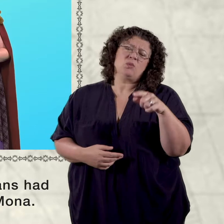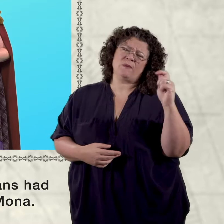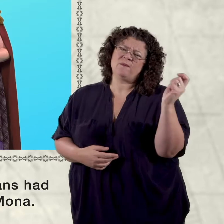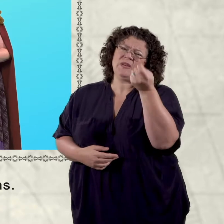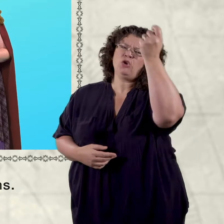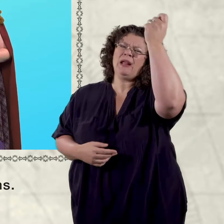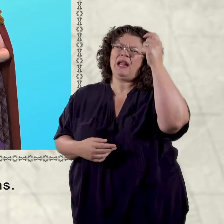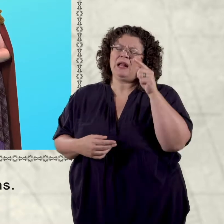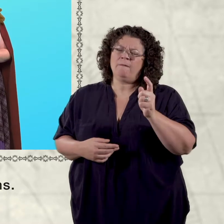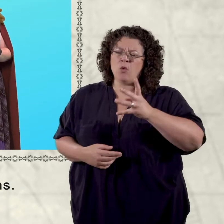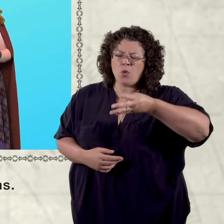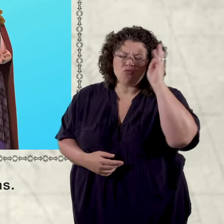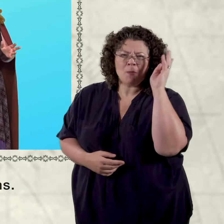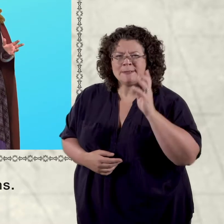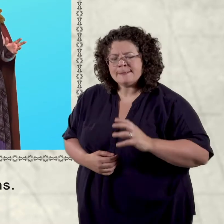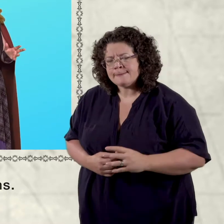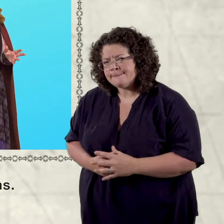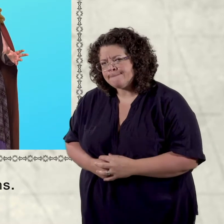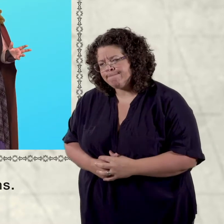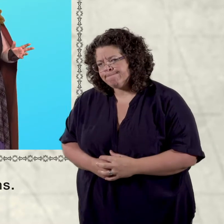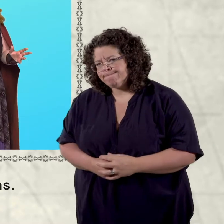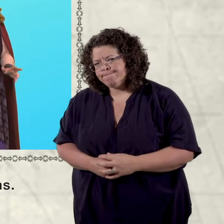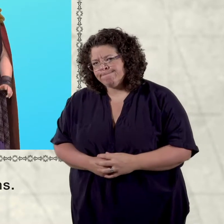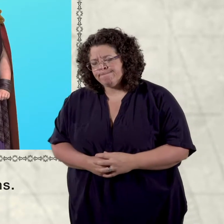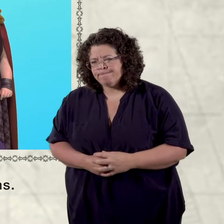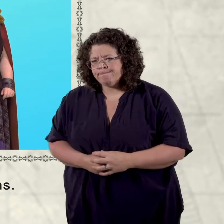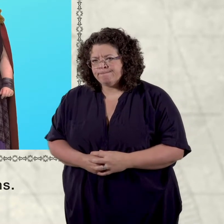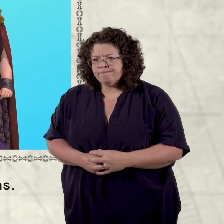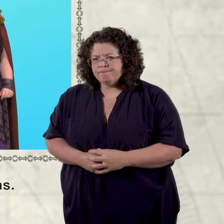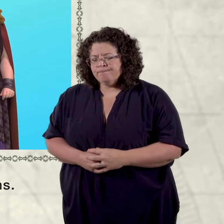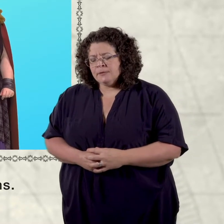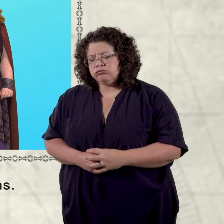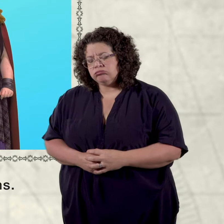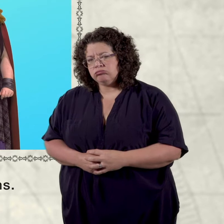This was a victory for the Romans.